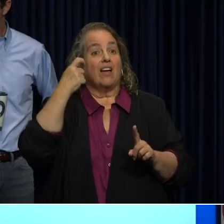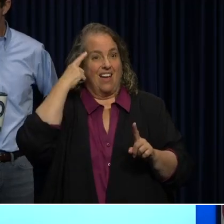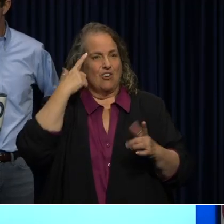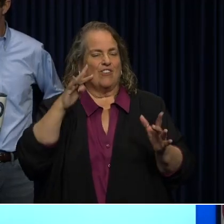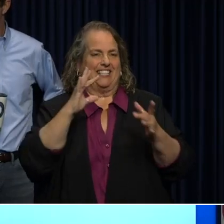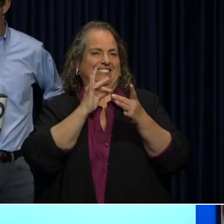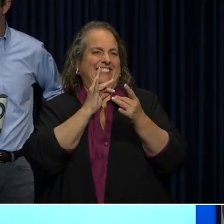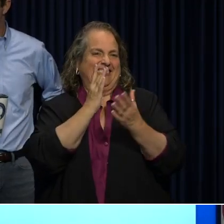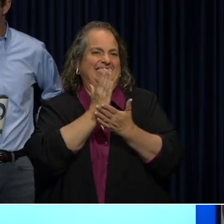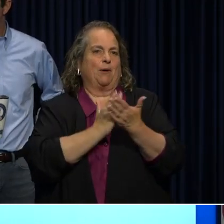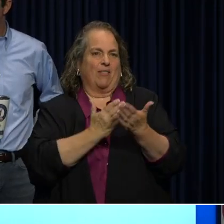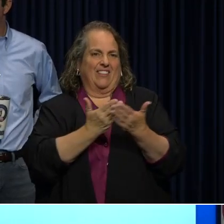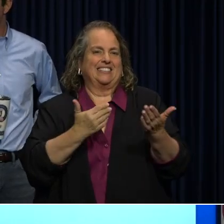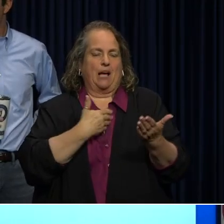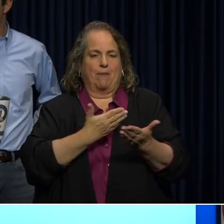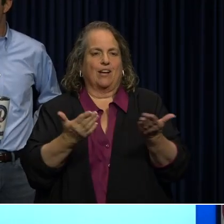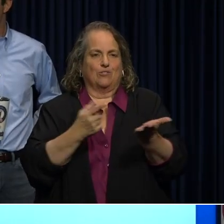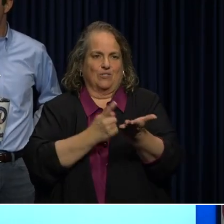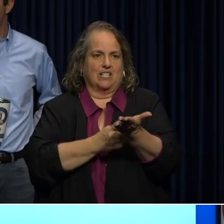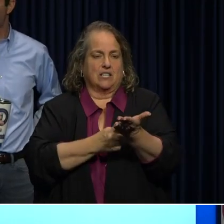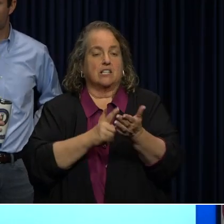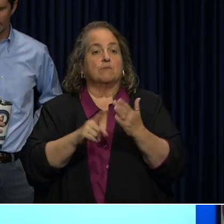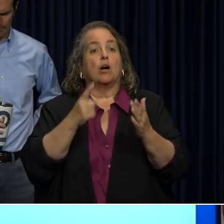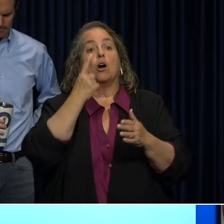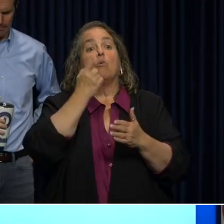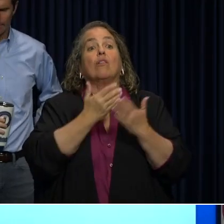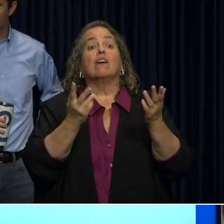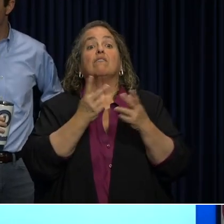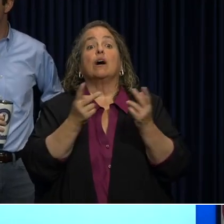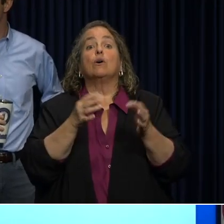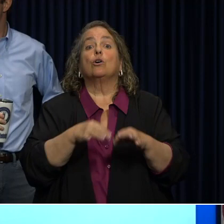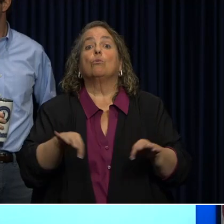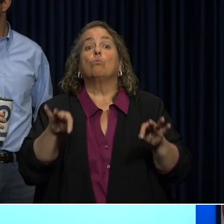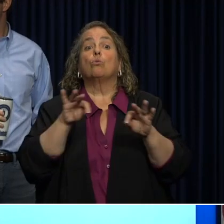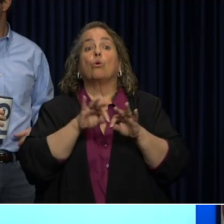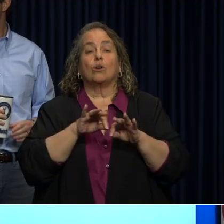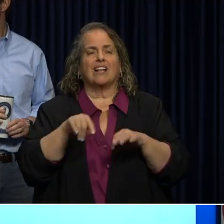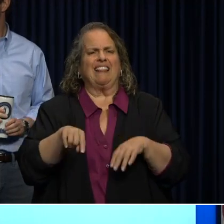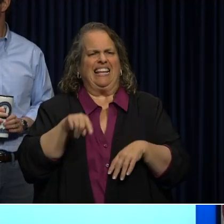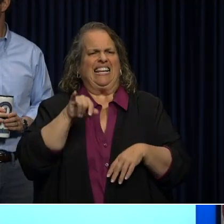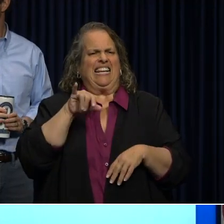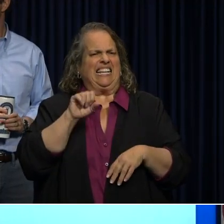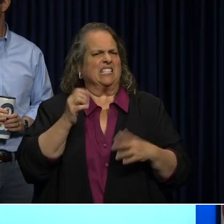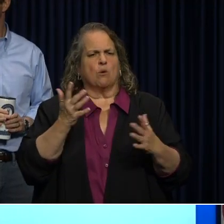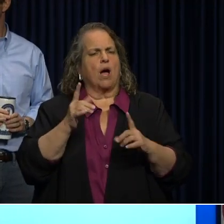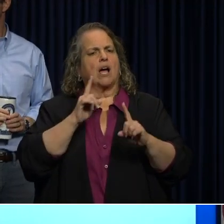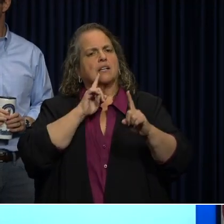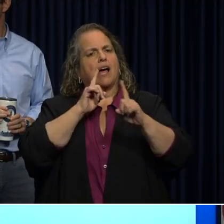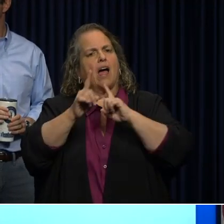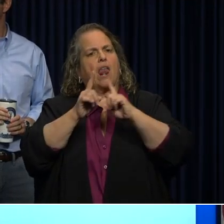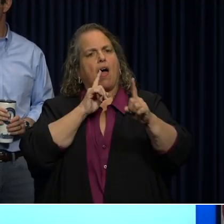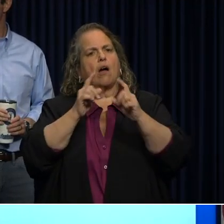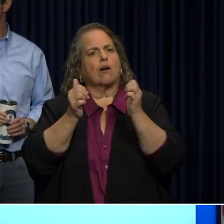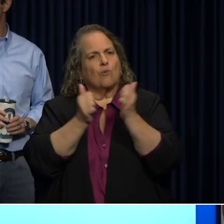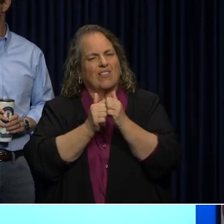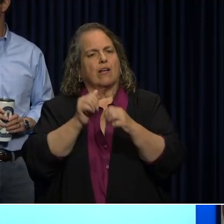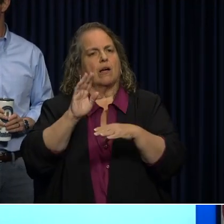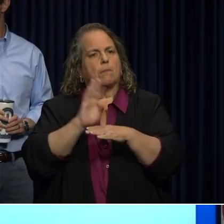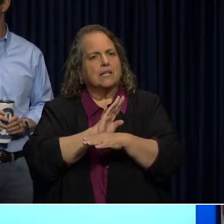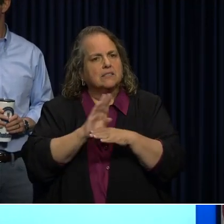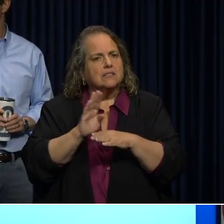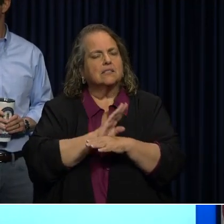points that I was going to talk about, but one of the things that's really important is this is going to be a dialogue with your business, your